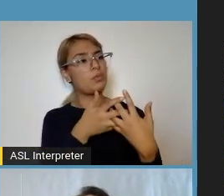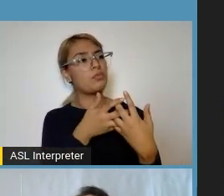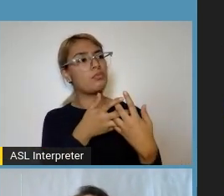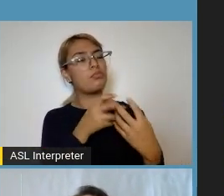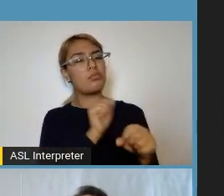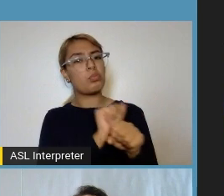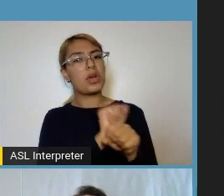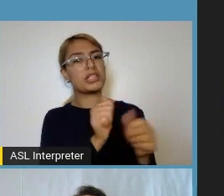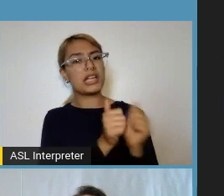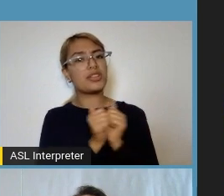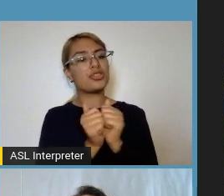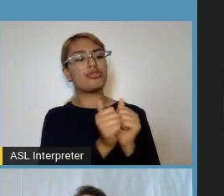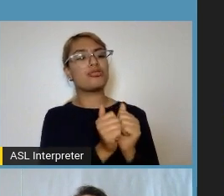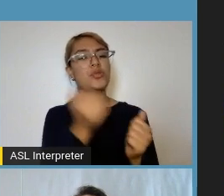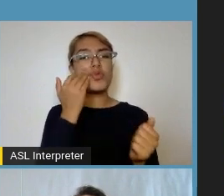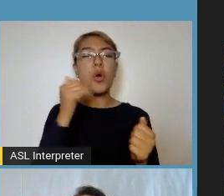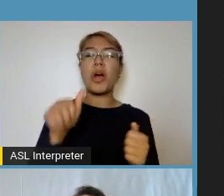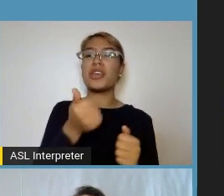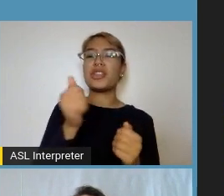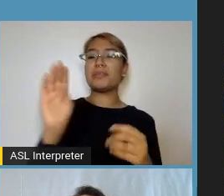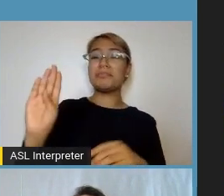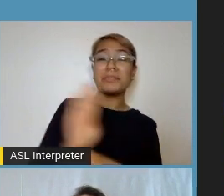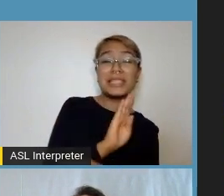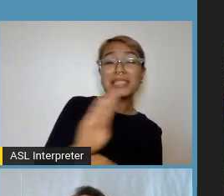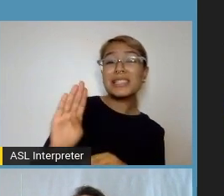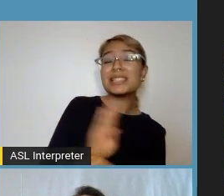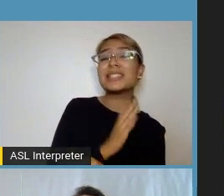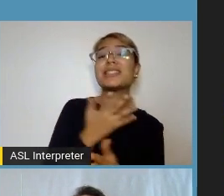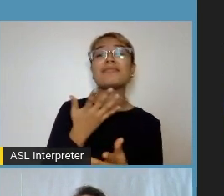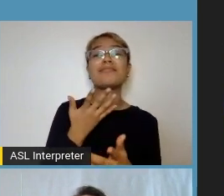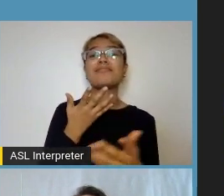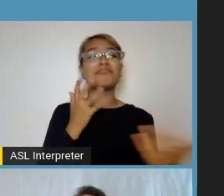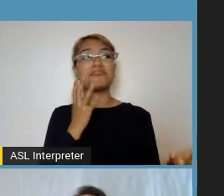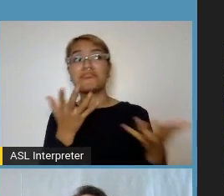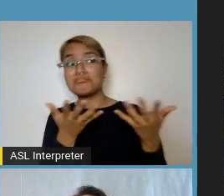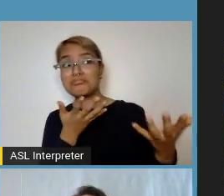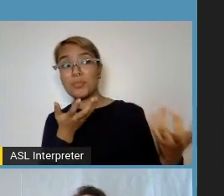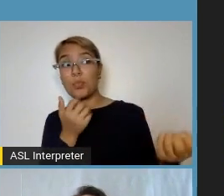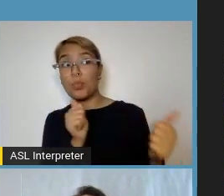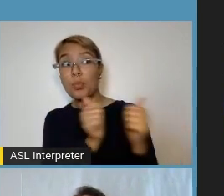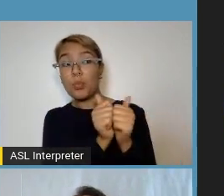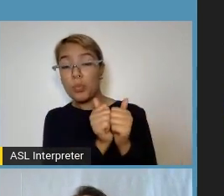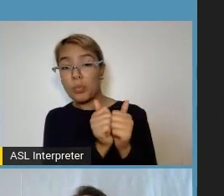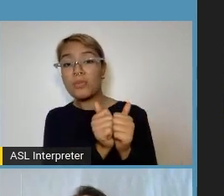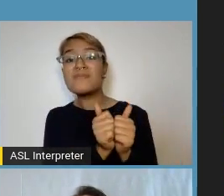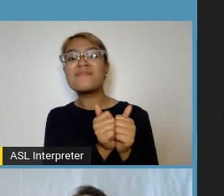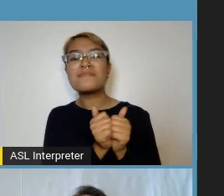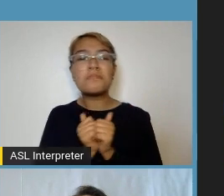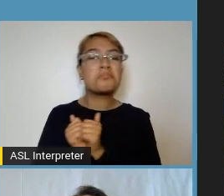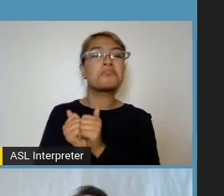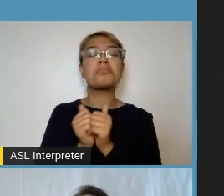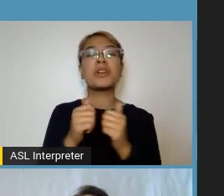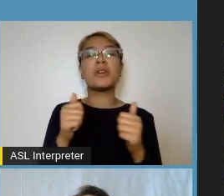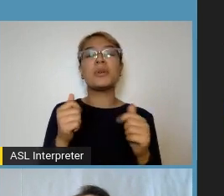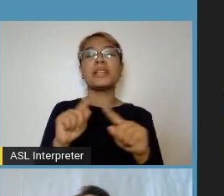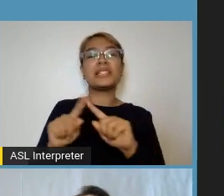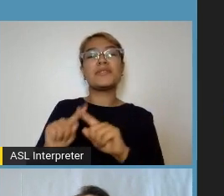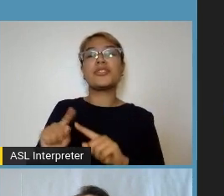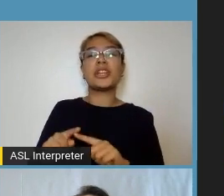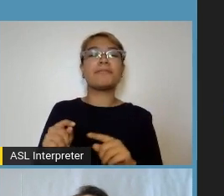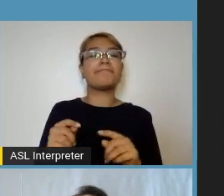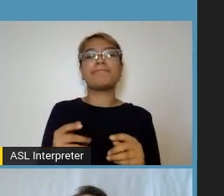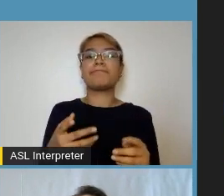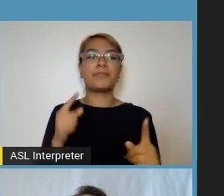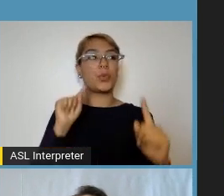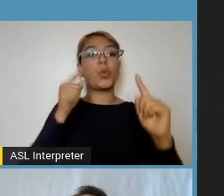other businesses and nonprofits, and collaborate on social media takeover in areas that your missions overlap. For